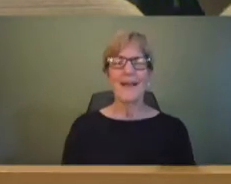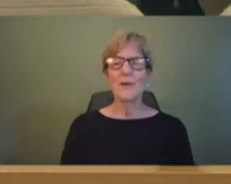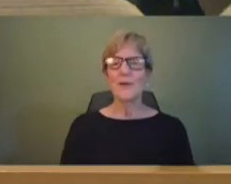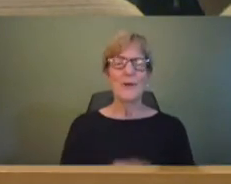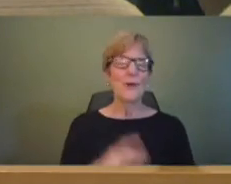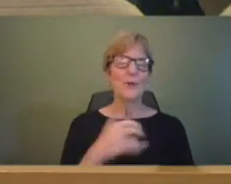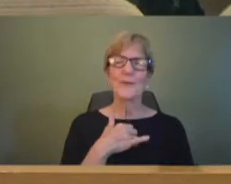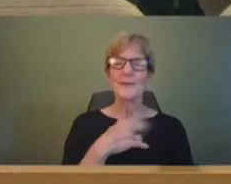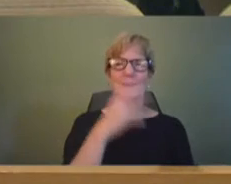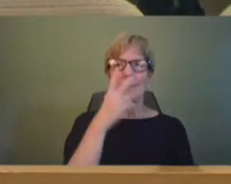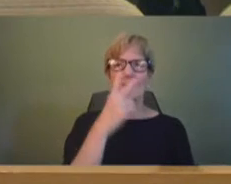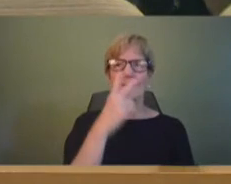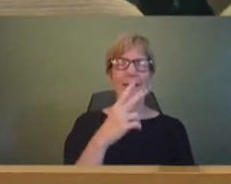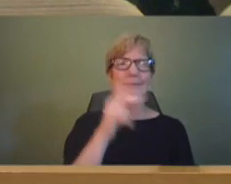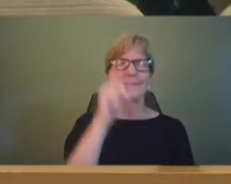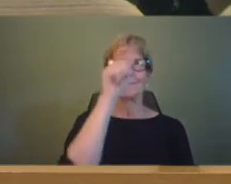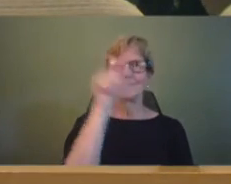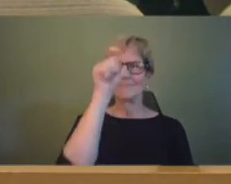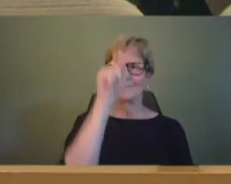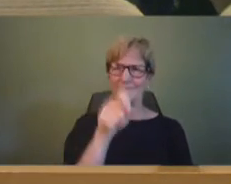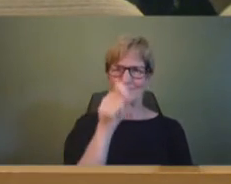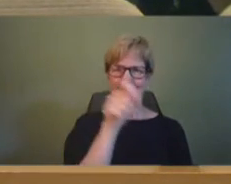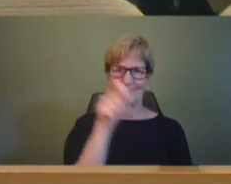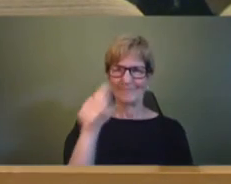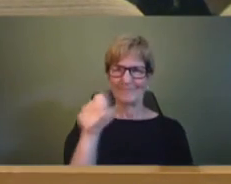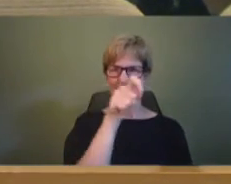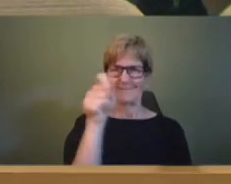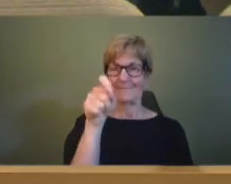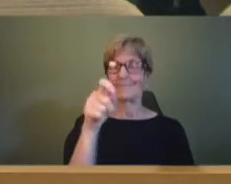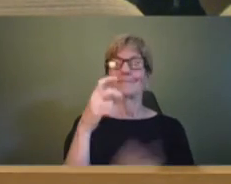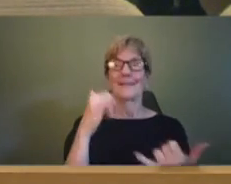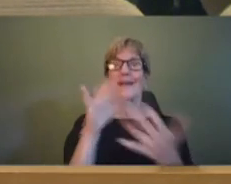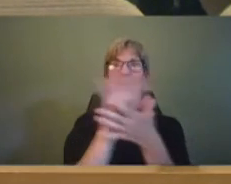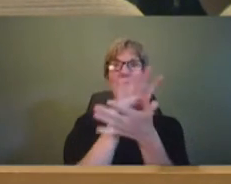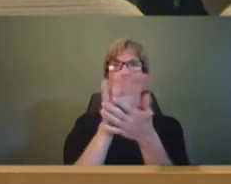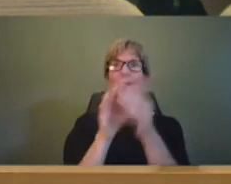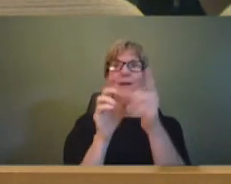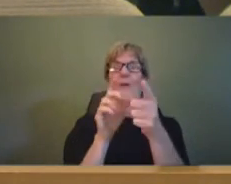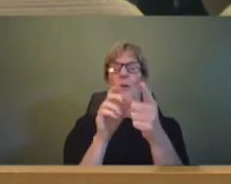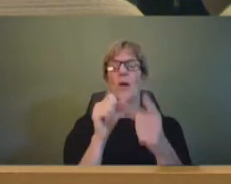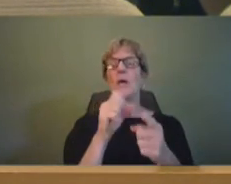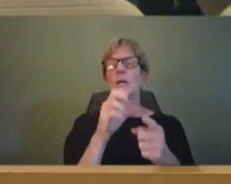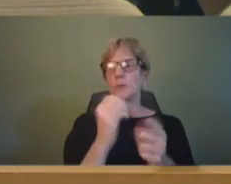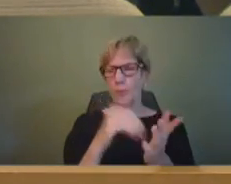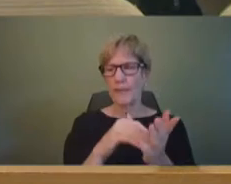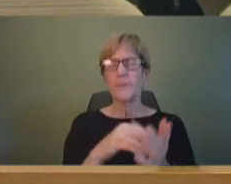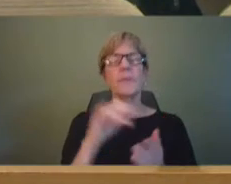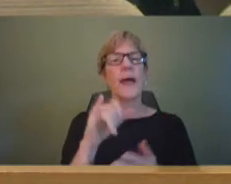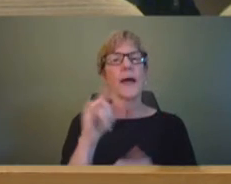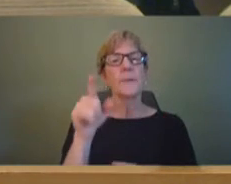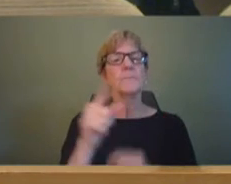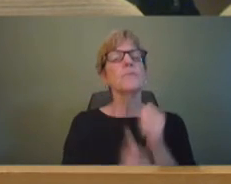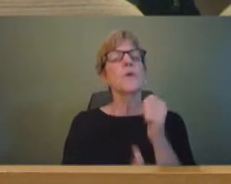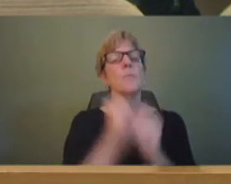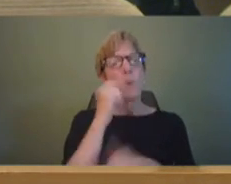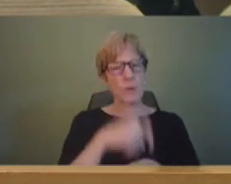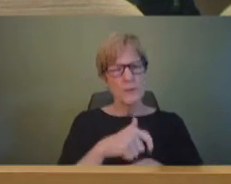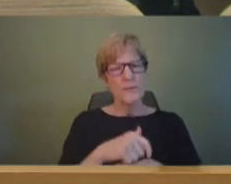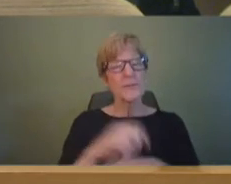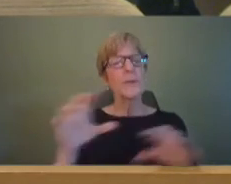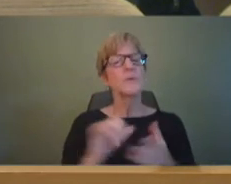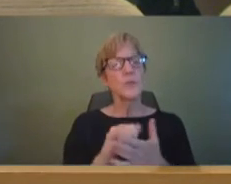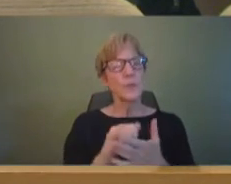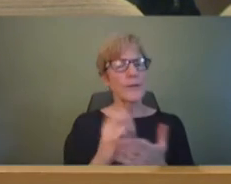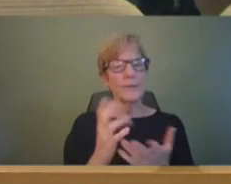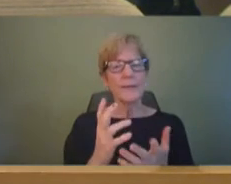just says it so clearly so uh I hope you'll see and and just to restate it's most of the time when we're doing these traffic we're just trying